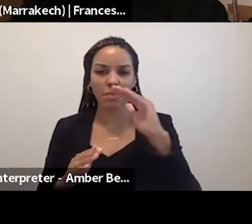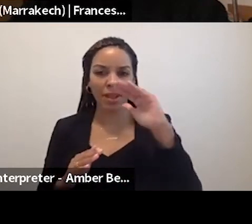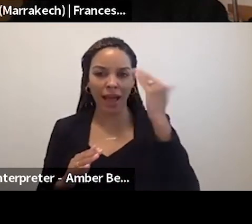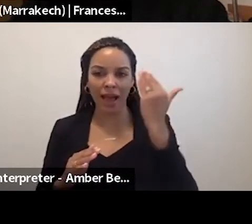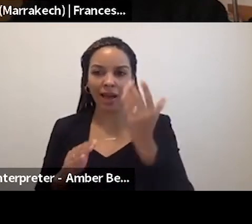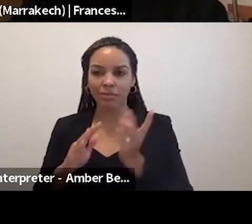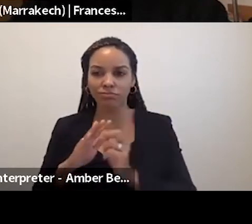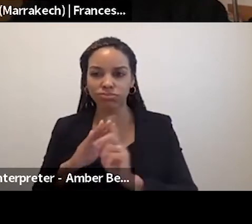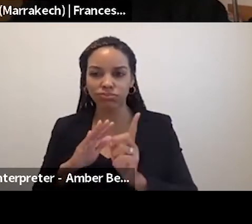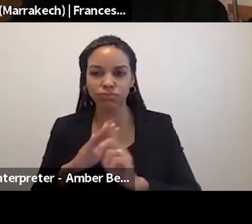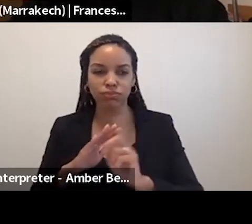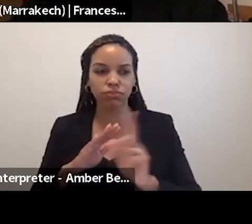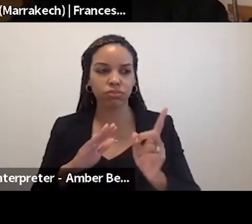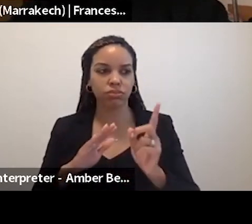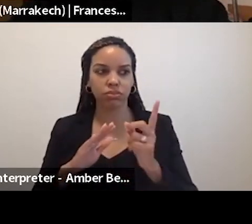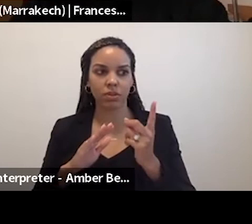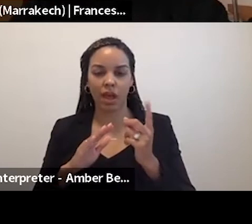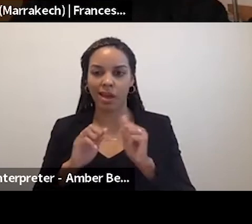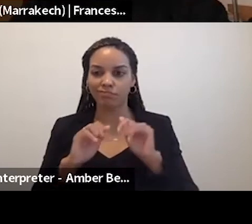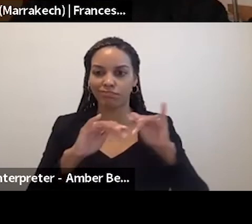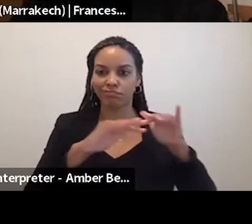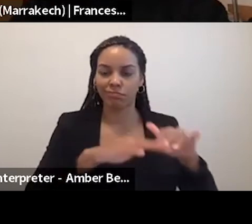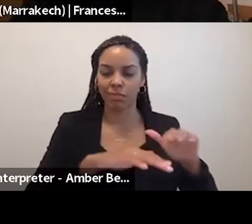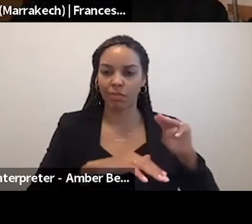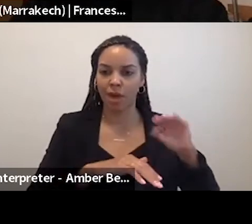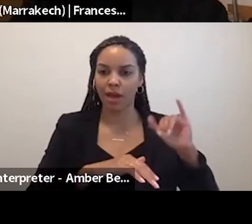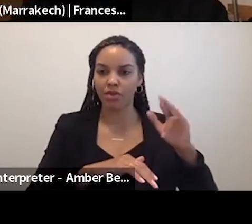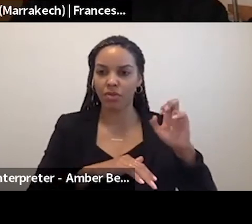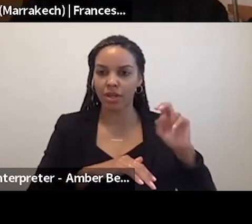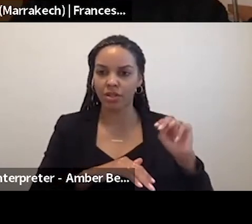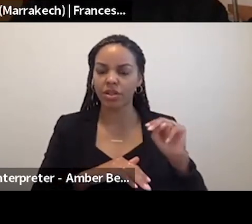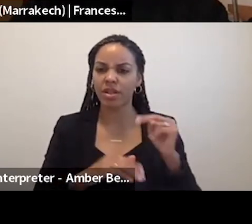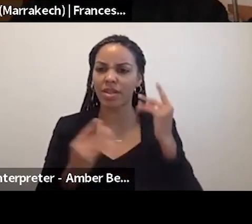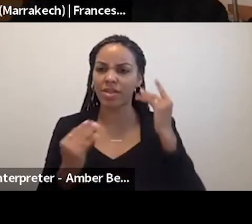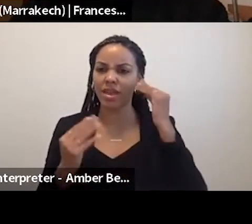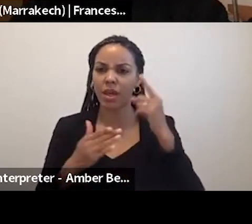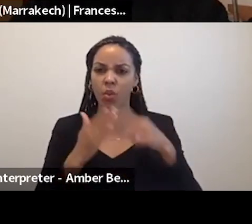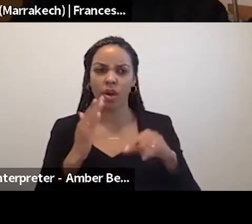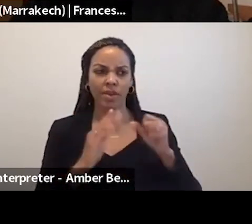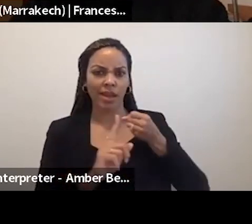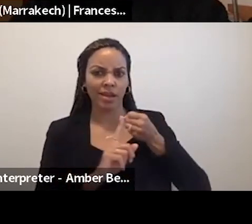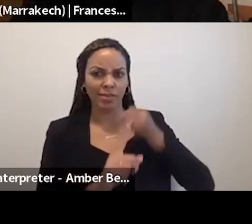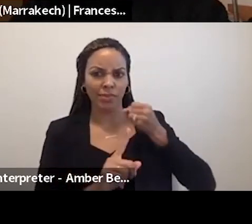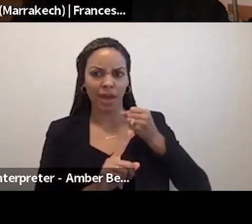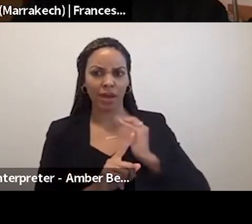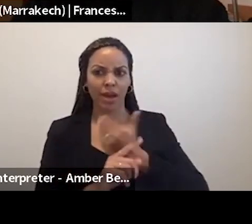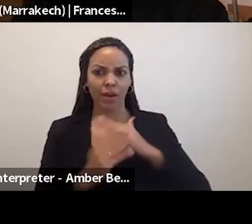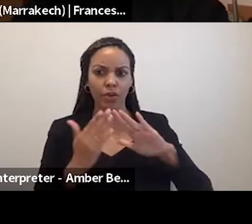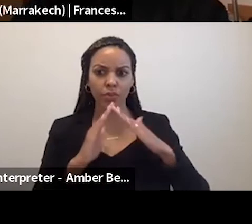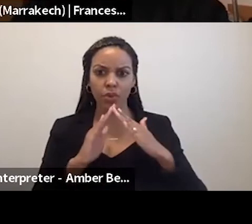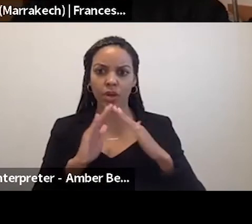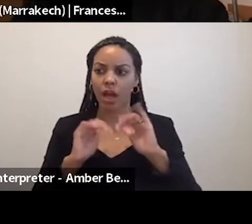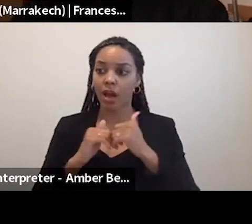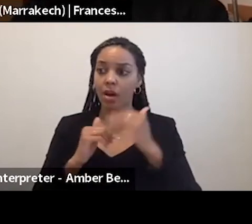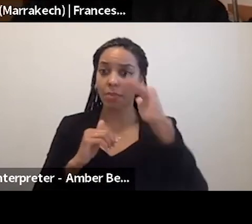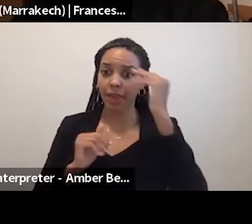after losing, and thinking about what it means for the impact on our communities when Black people lose their homes. And